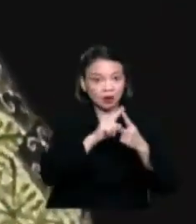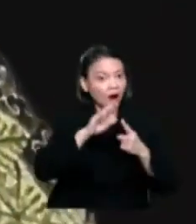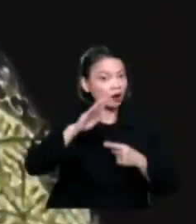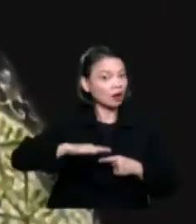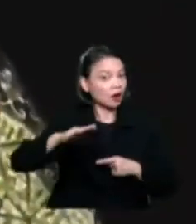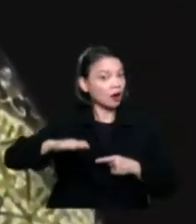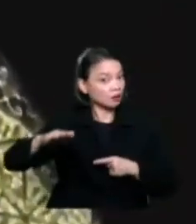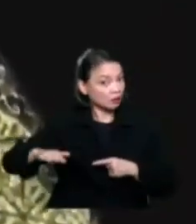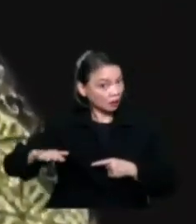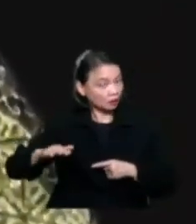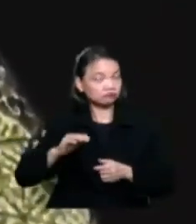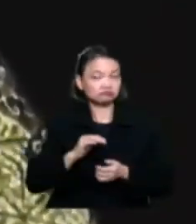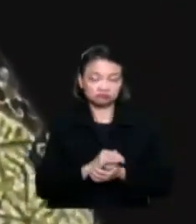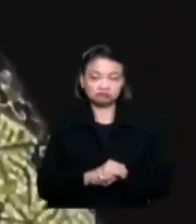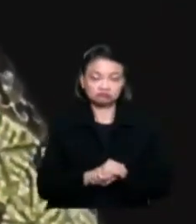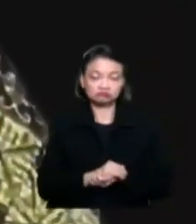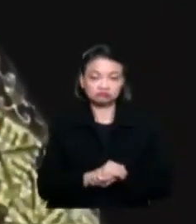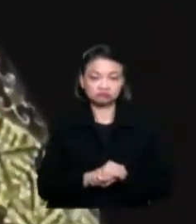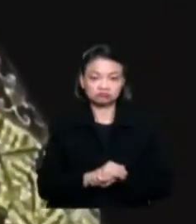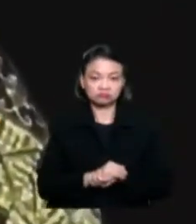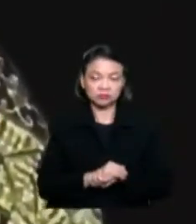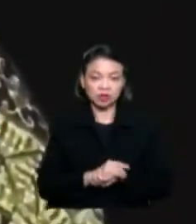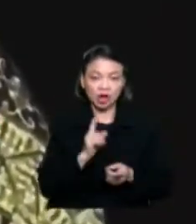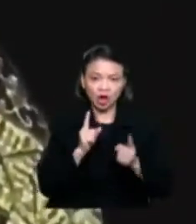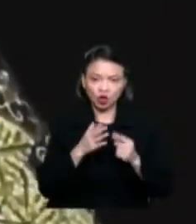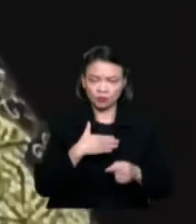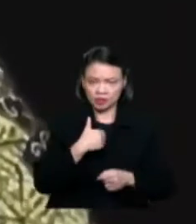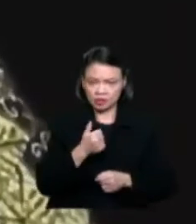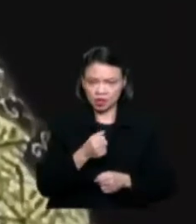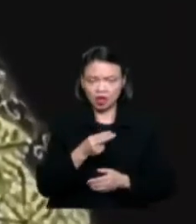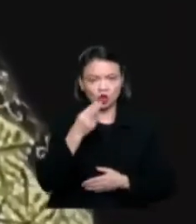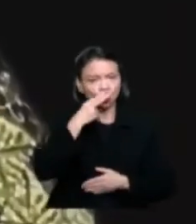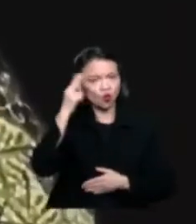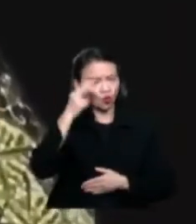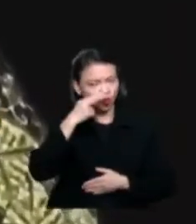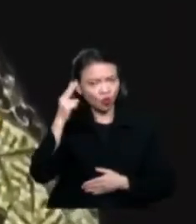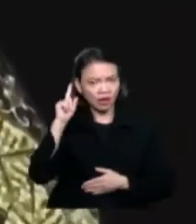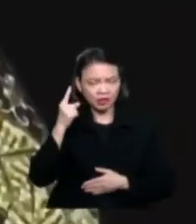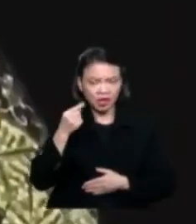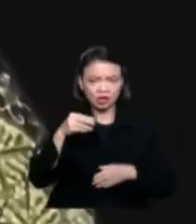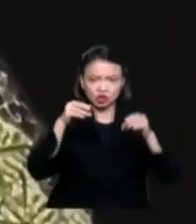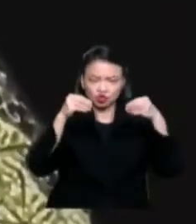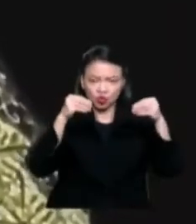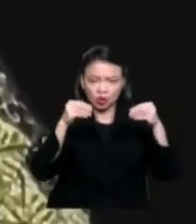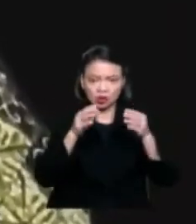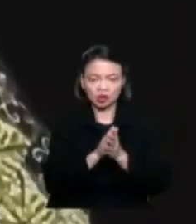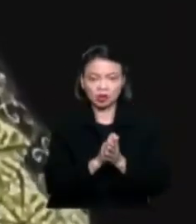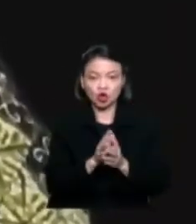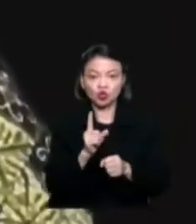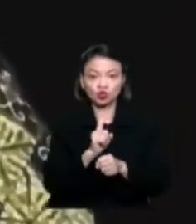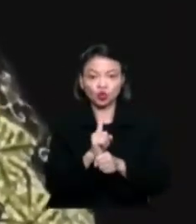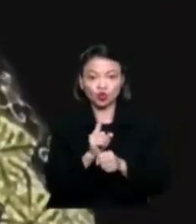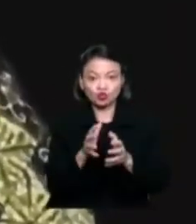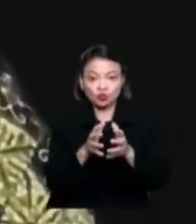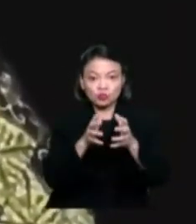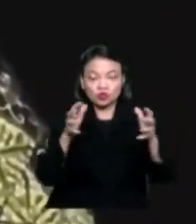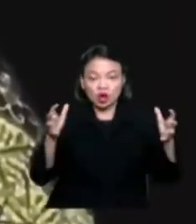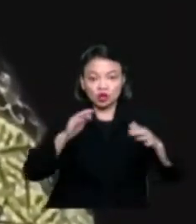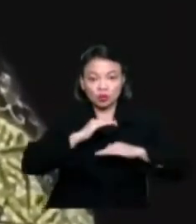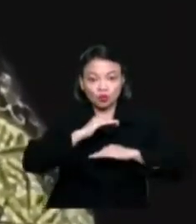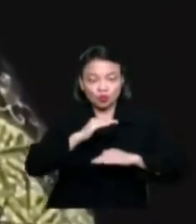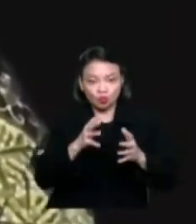mart. If we can prevent the accessibility about the tobacco and make sure that